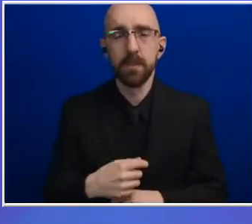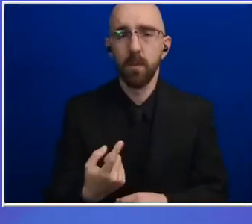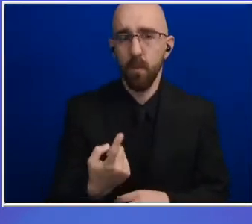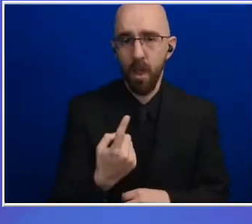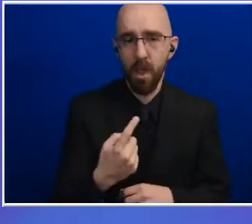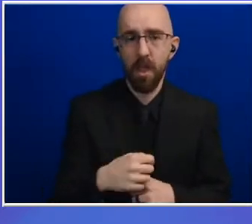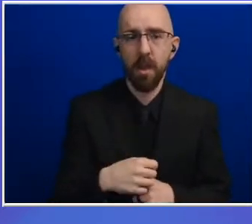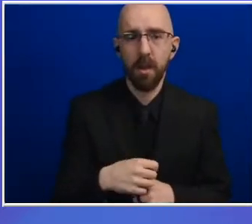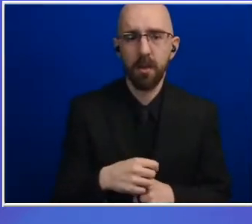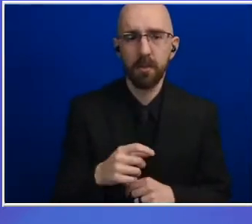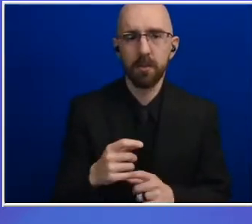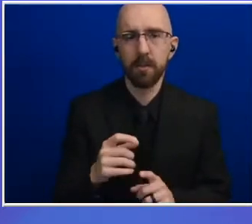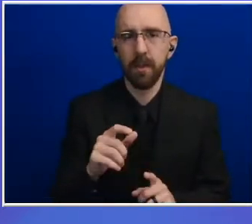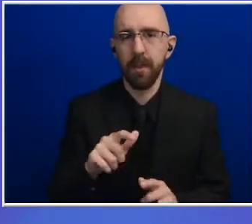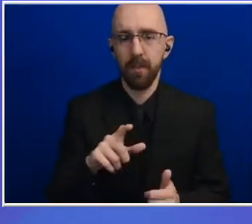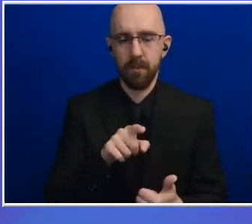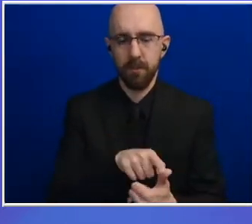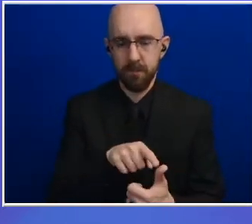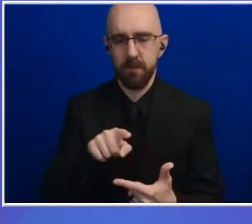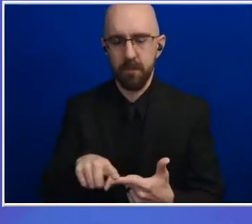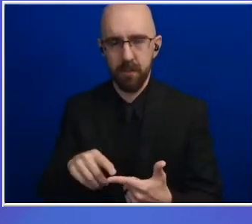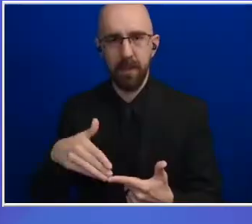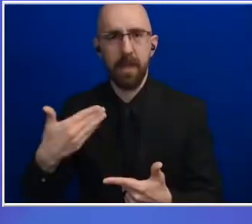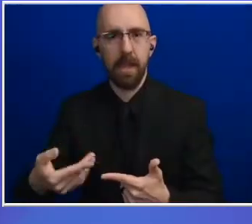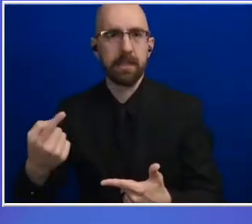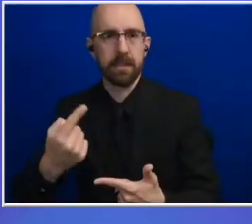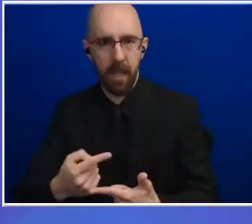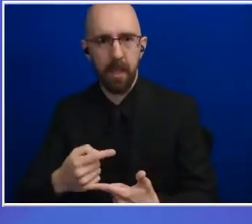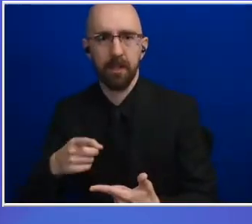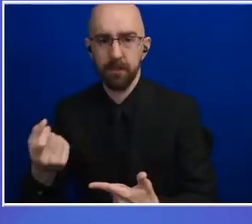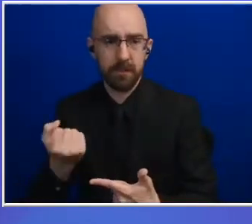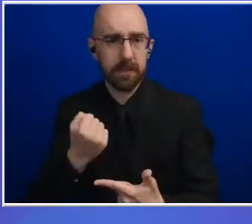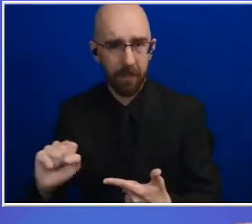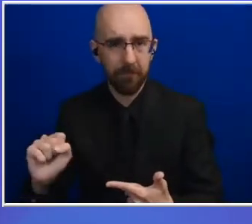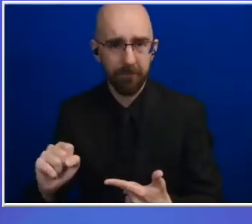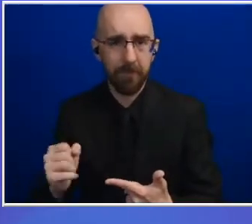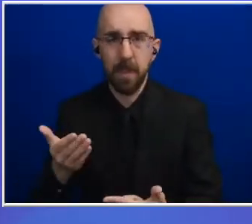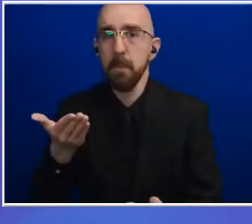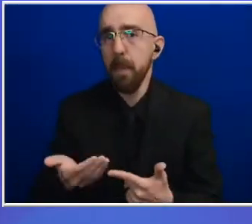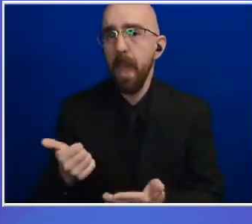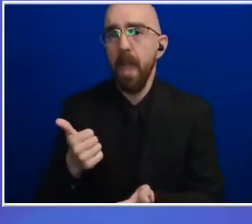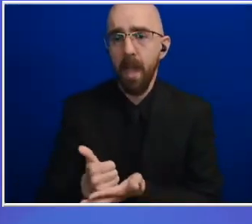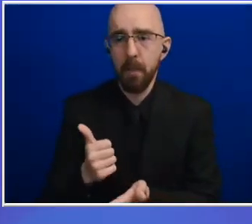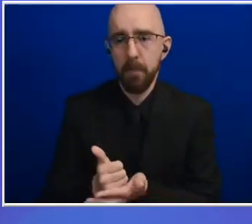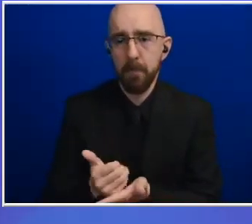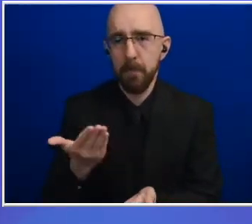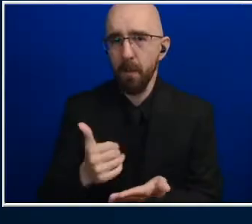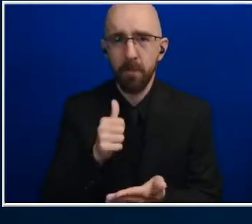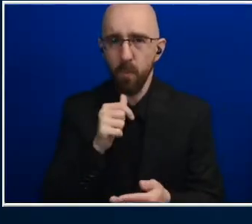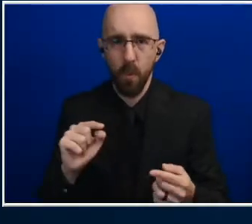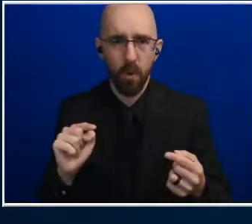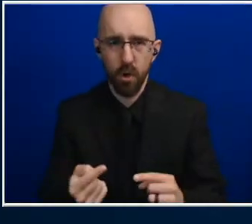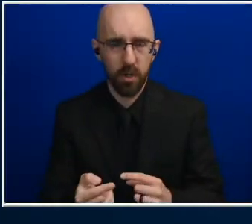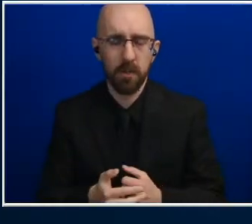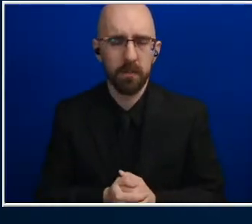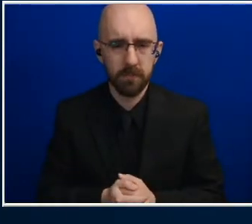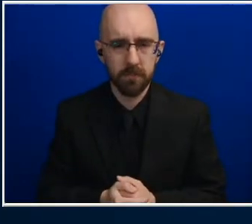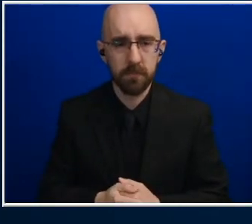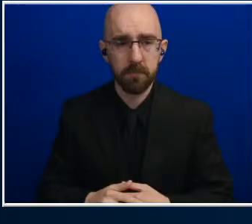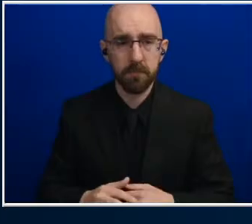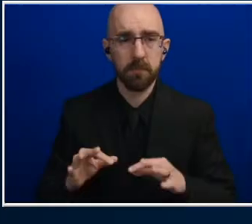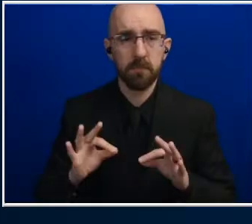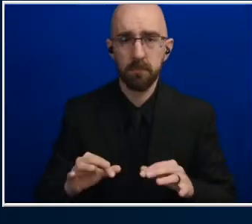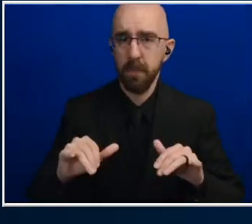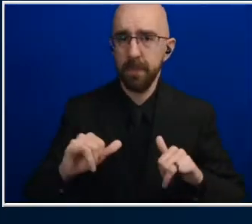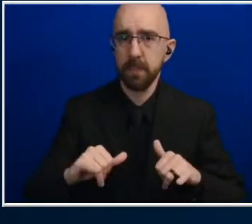dose and then another dose the next day is safe and may help and probably won't hurt. All right, this has been an absolutely